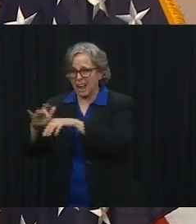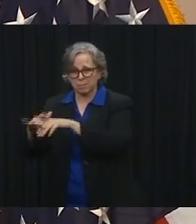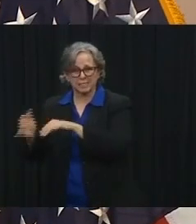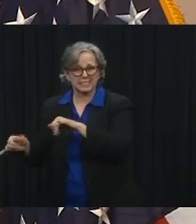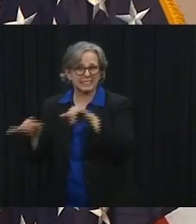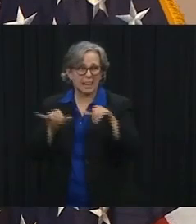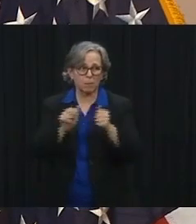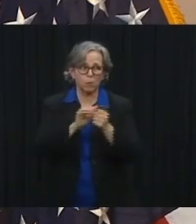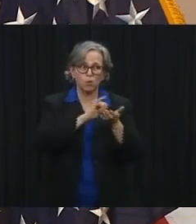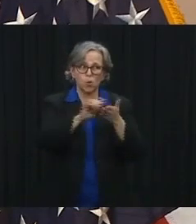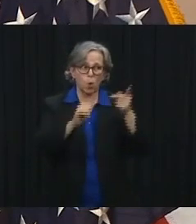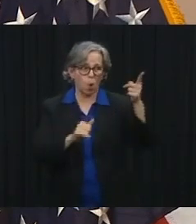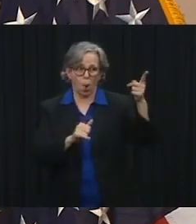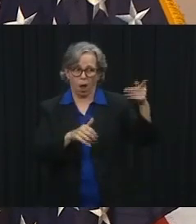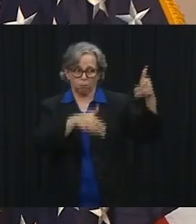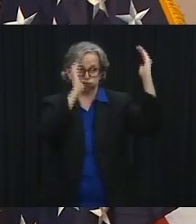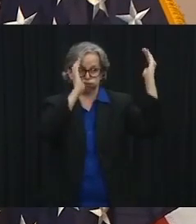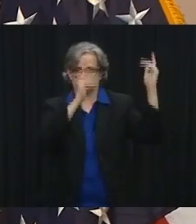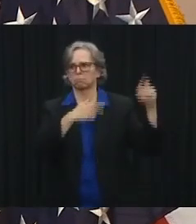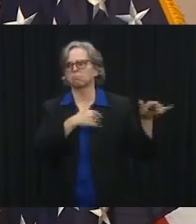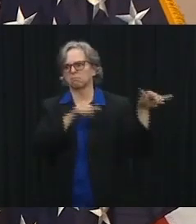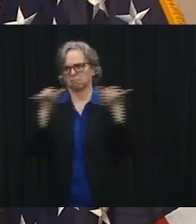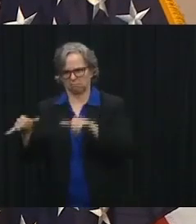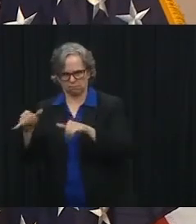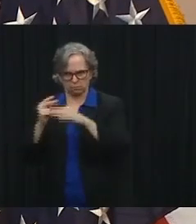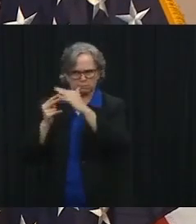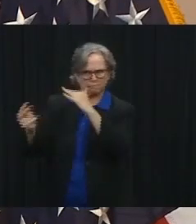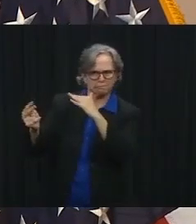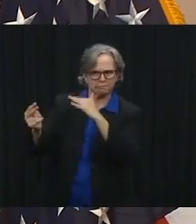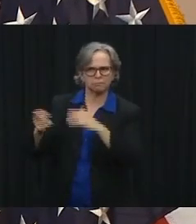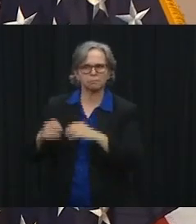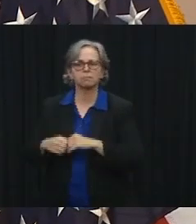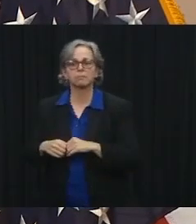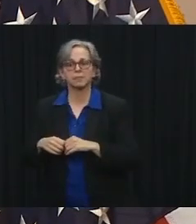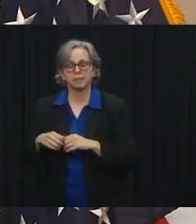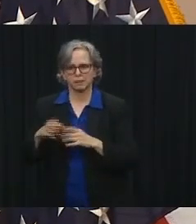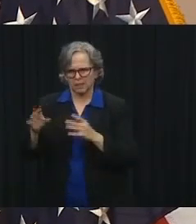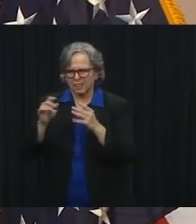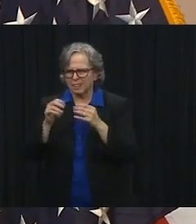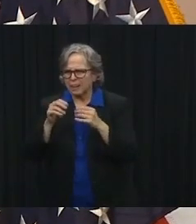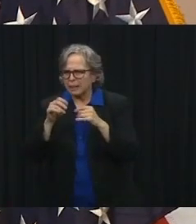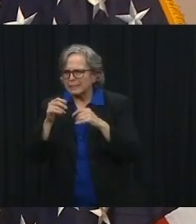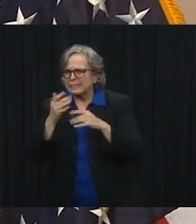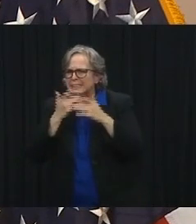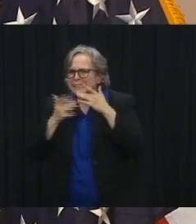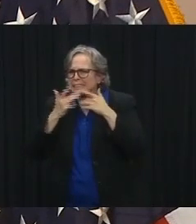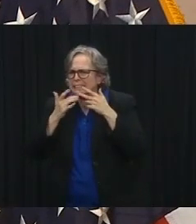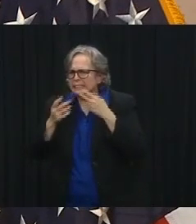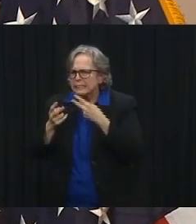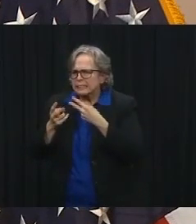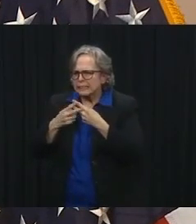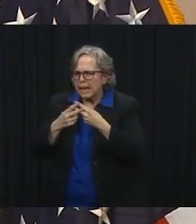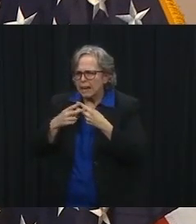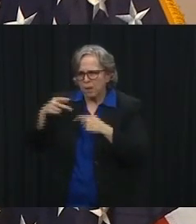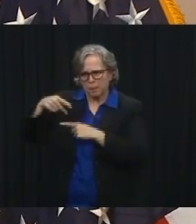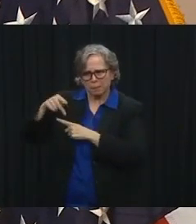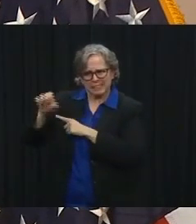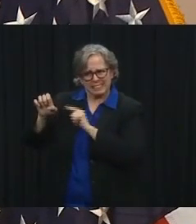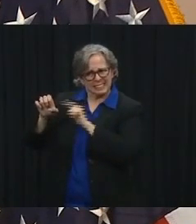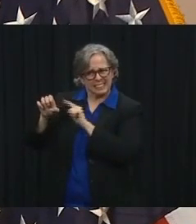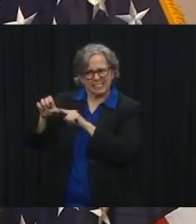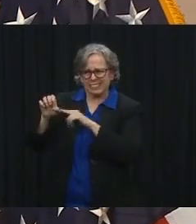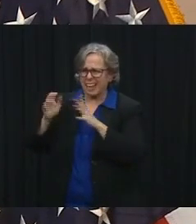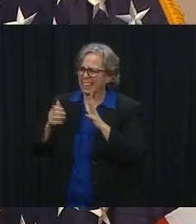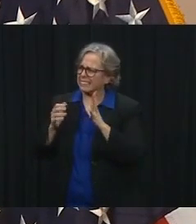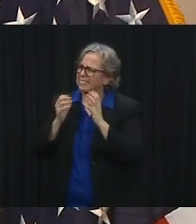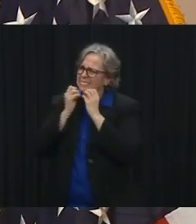this conserving PPE. Next slide. Bed availability in Ohio hospitals. I have a lot more on